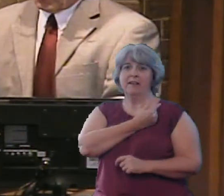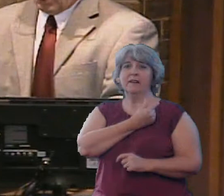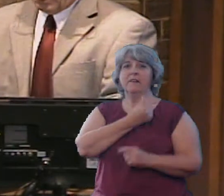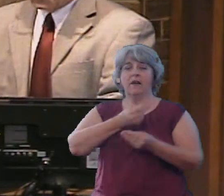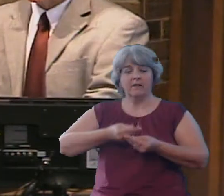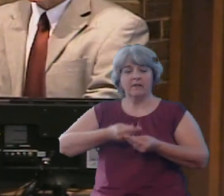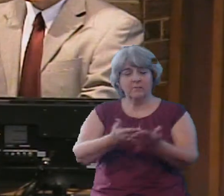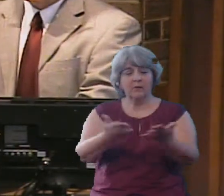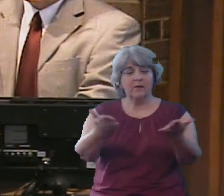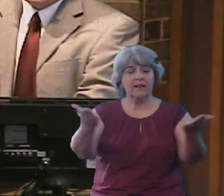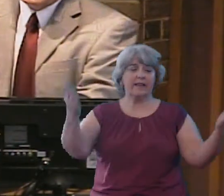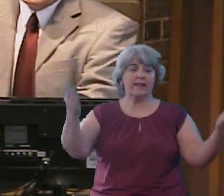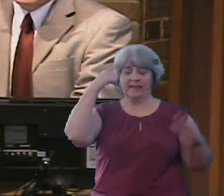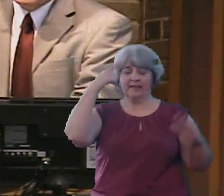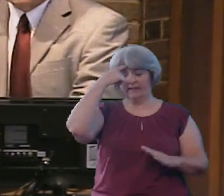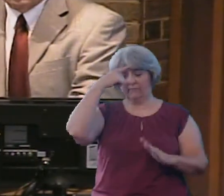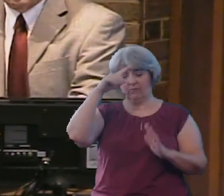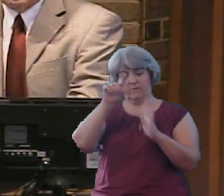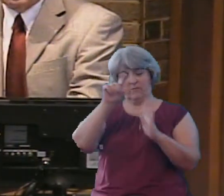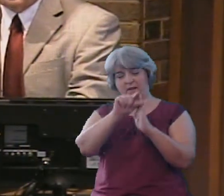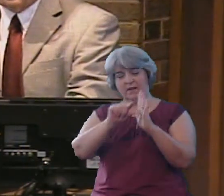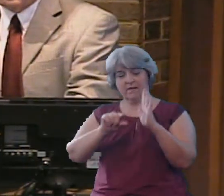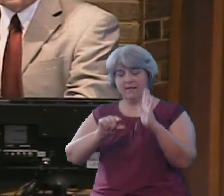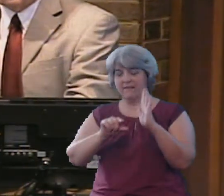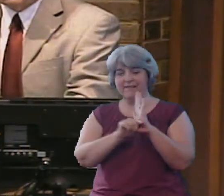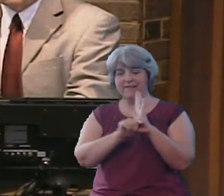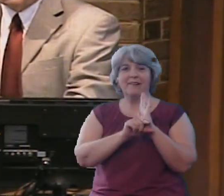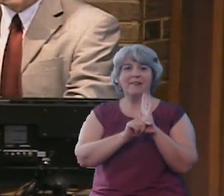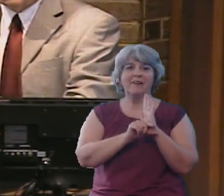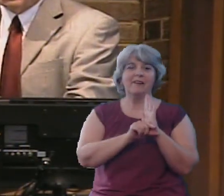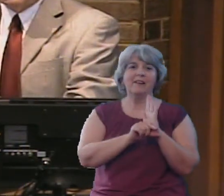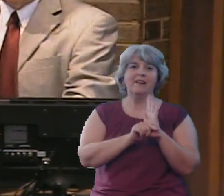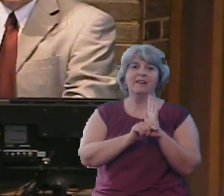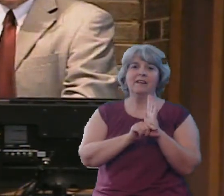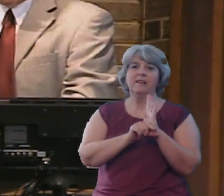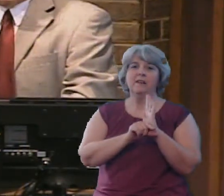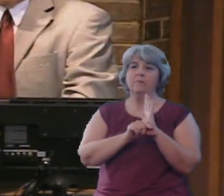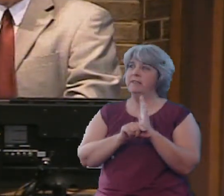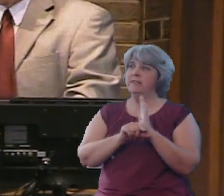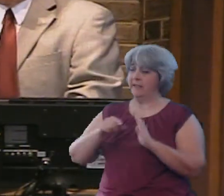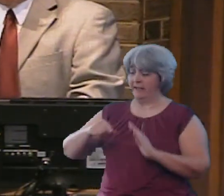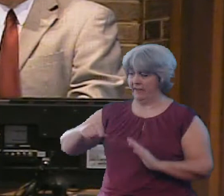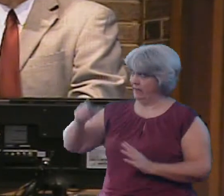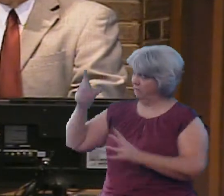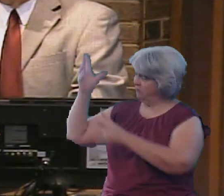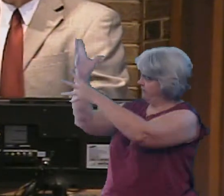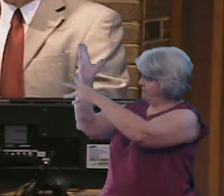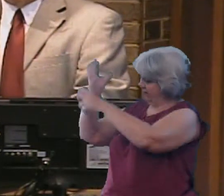Read.